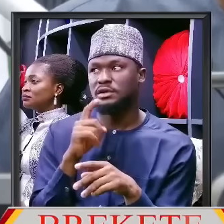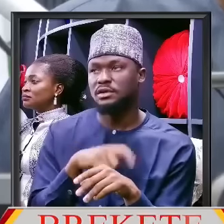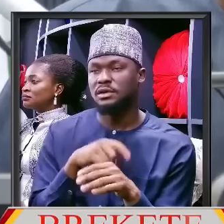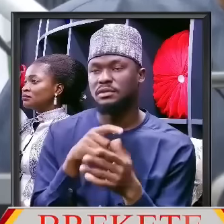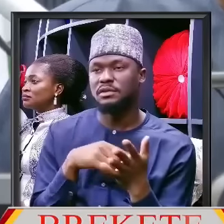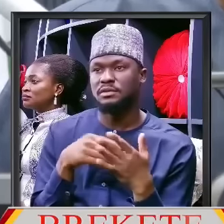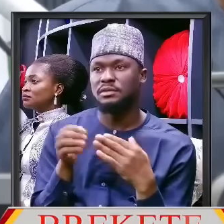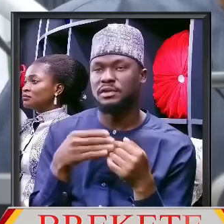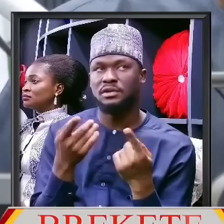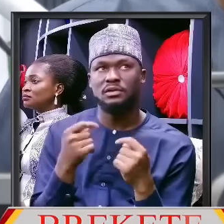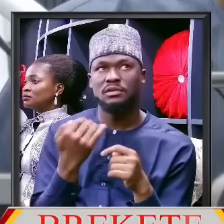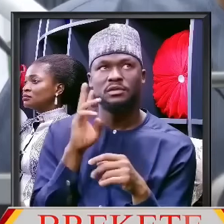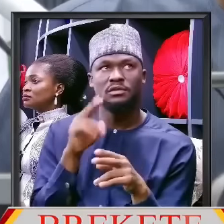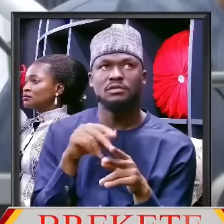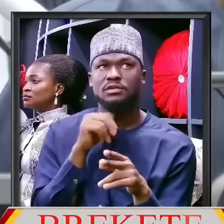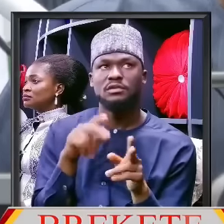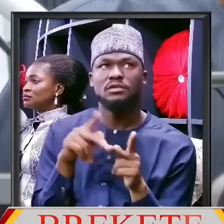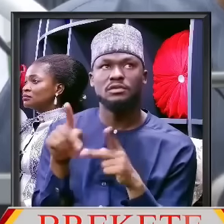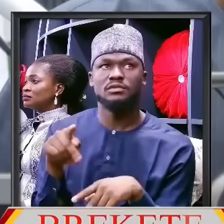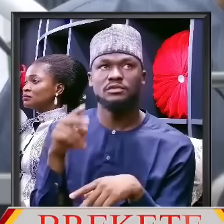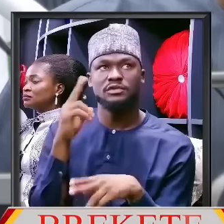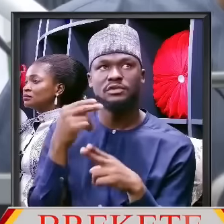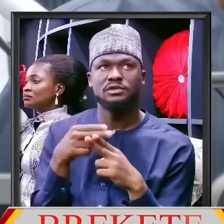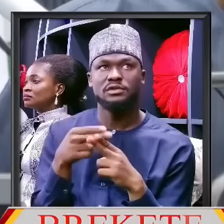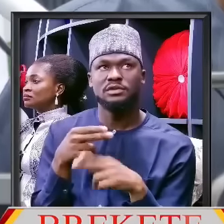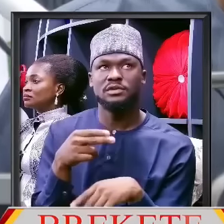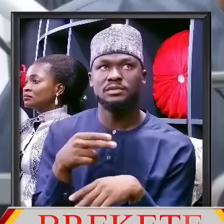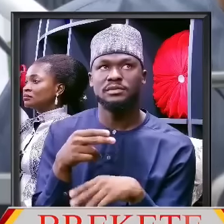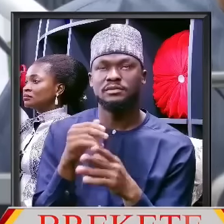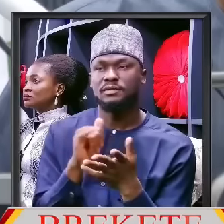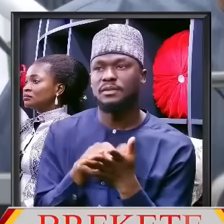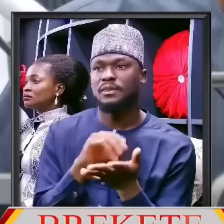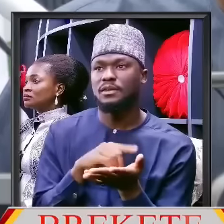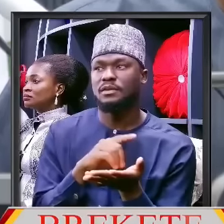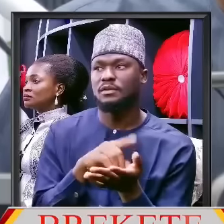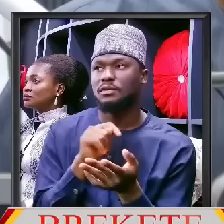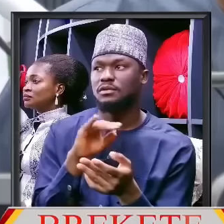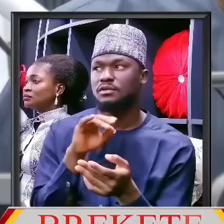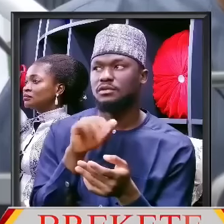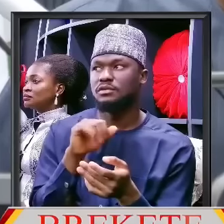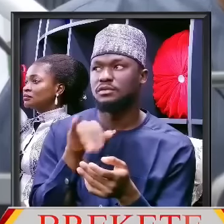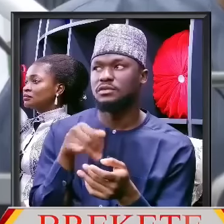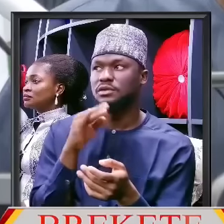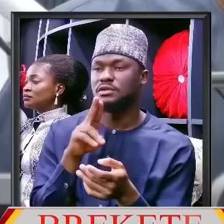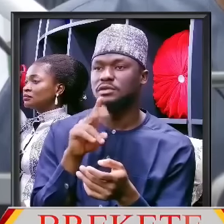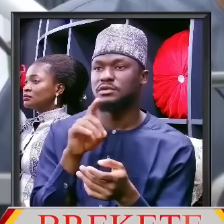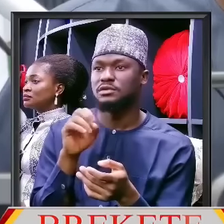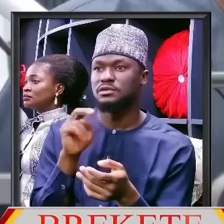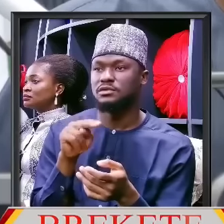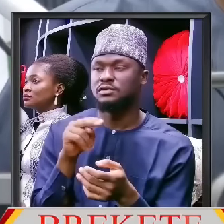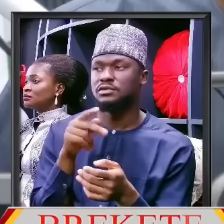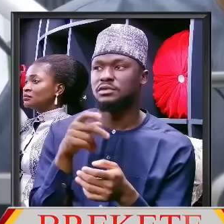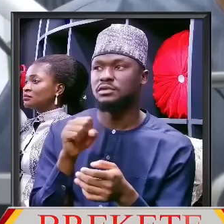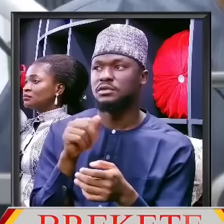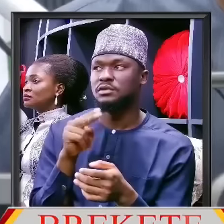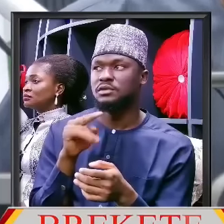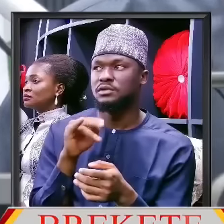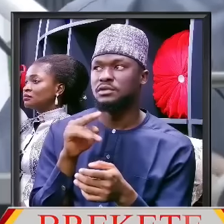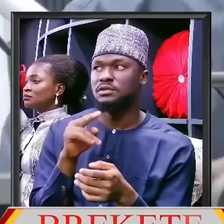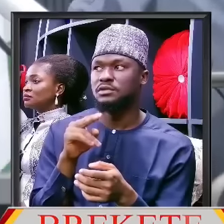come up, say they cannot put his name on what he did not who say. Who talk like that? That's Dr. Tajuddin Sanusi. Wait him be in